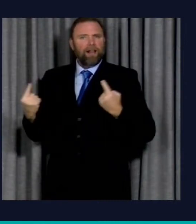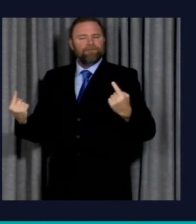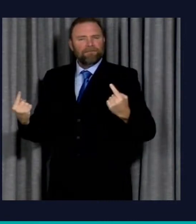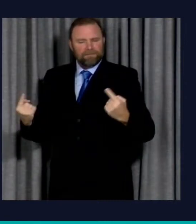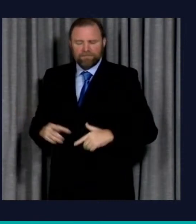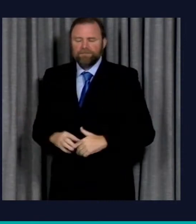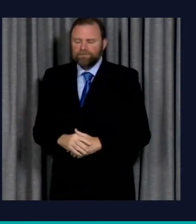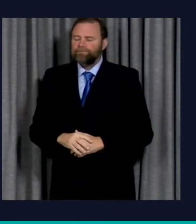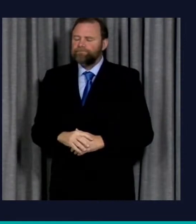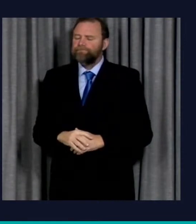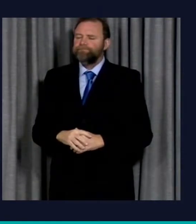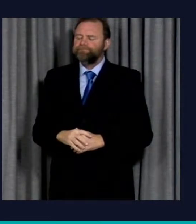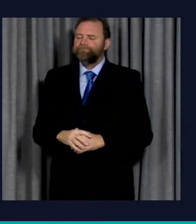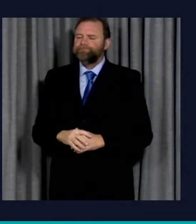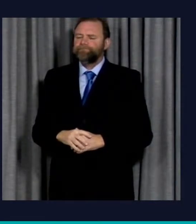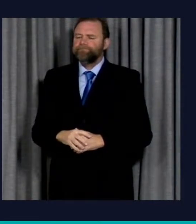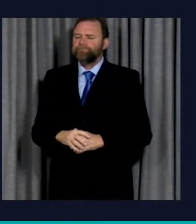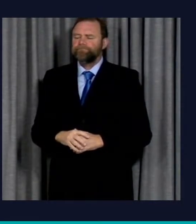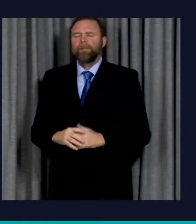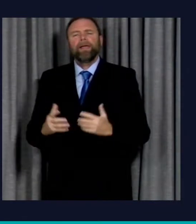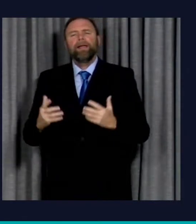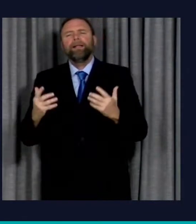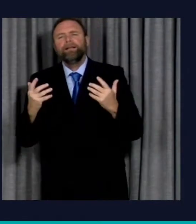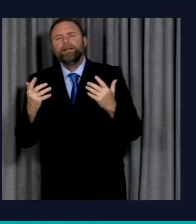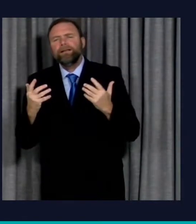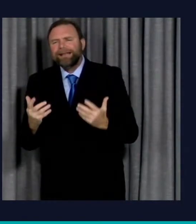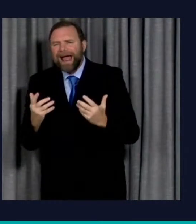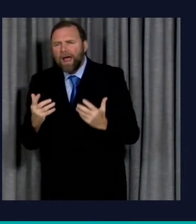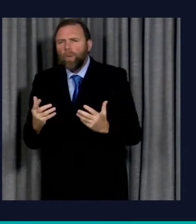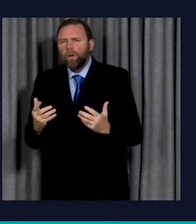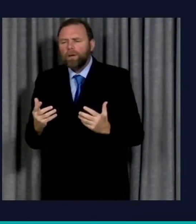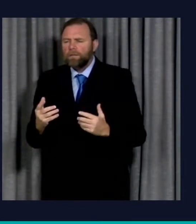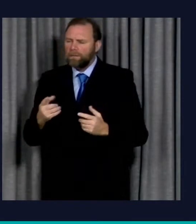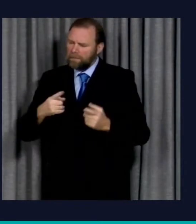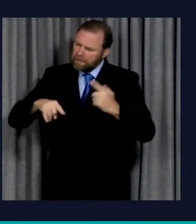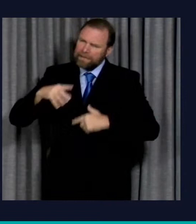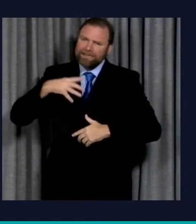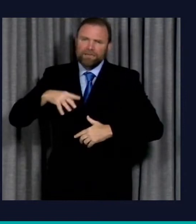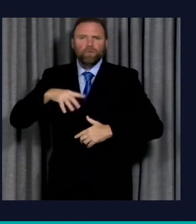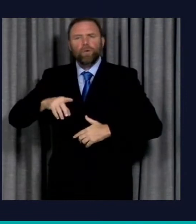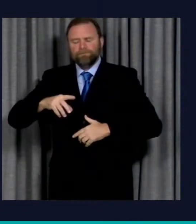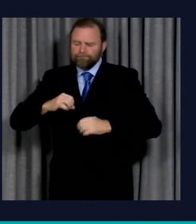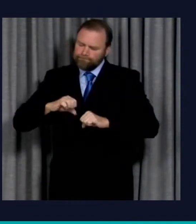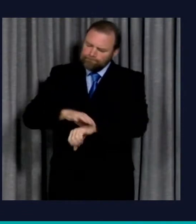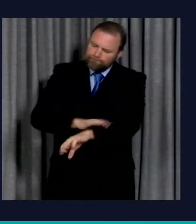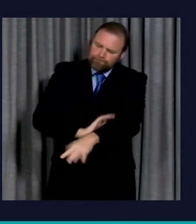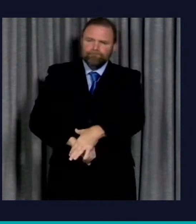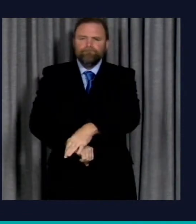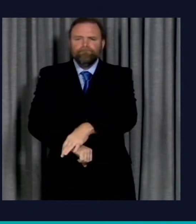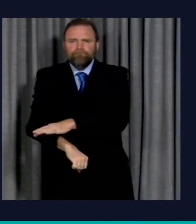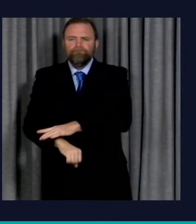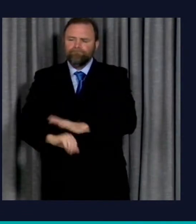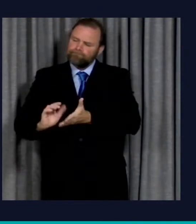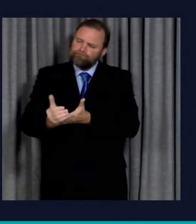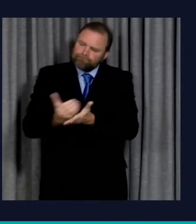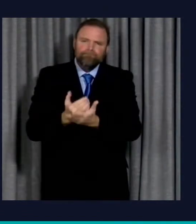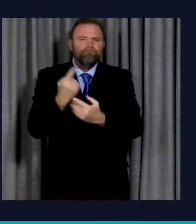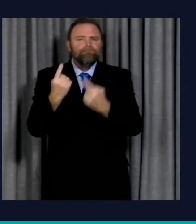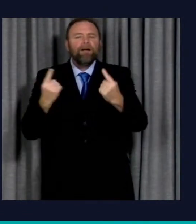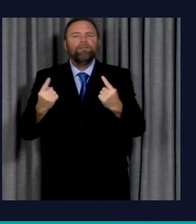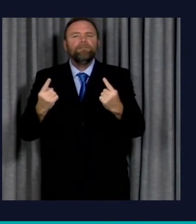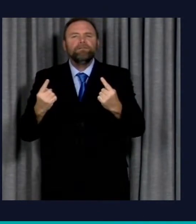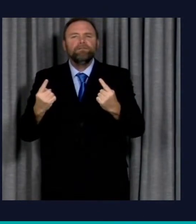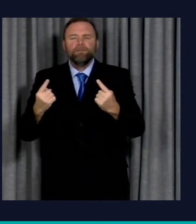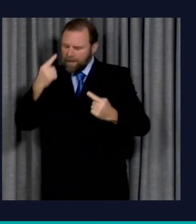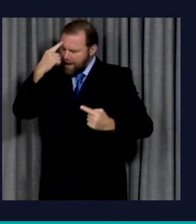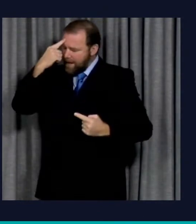and others. Now is the time to redouble those efforts, drawing on everything that we